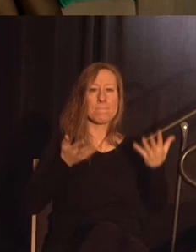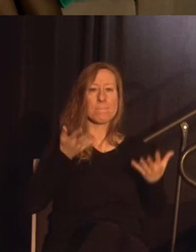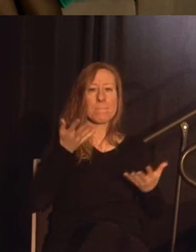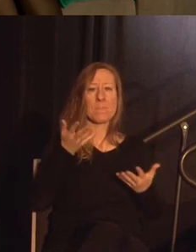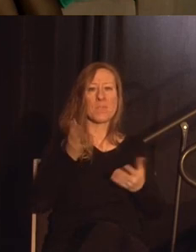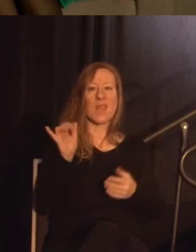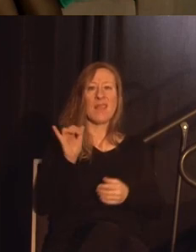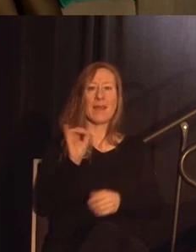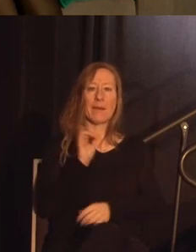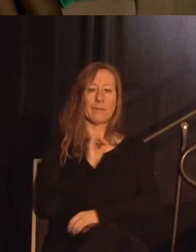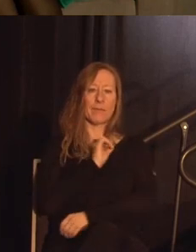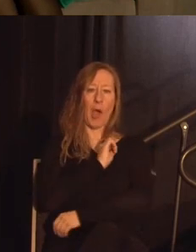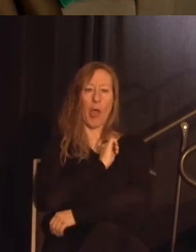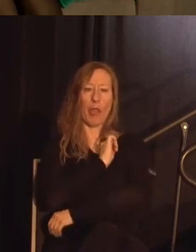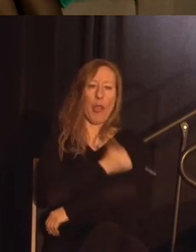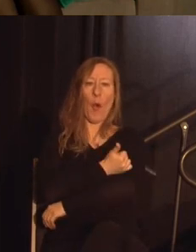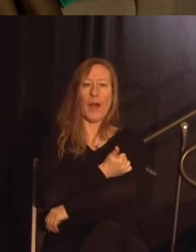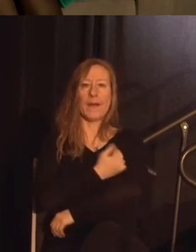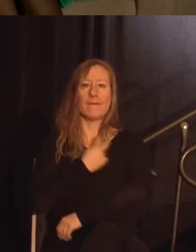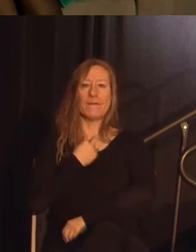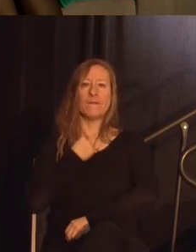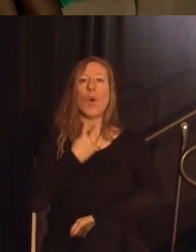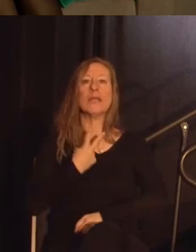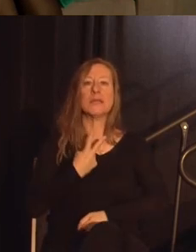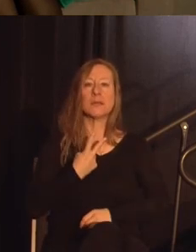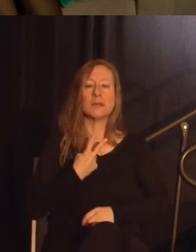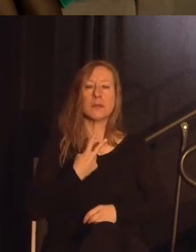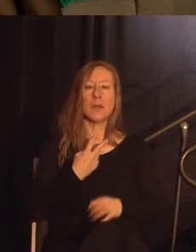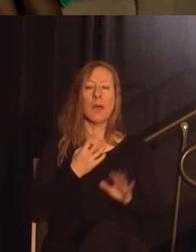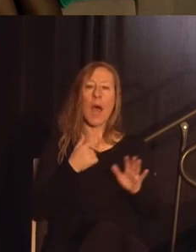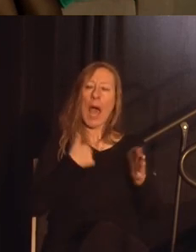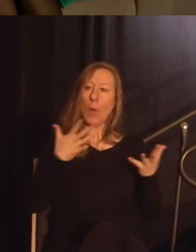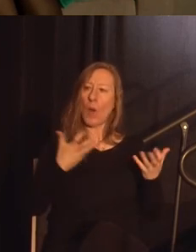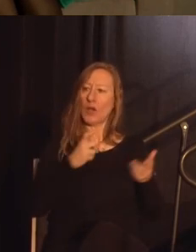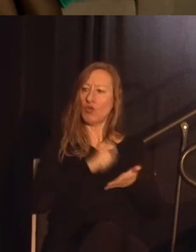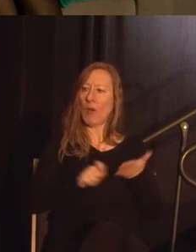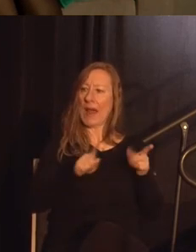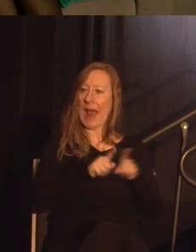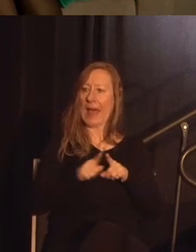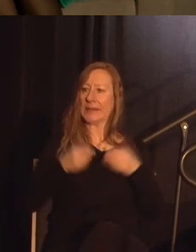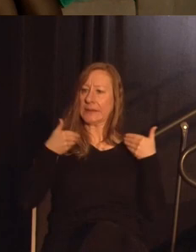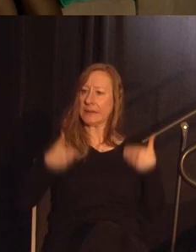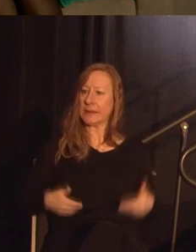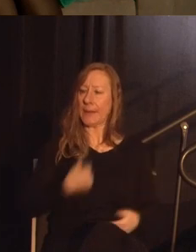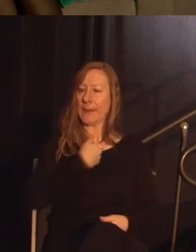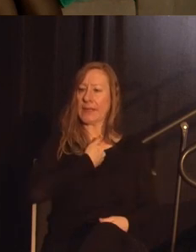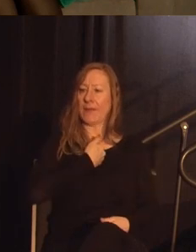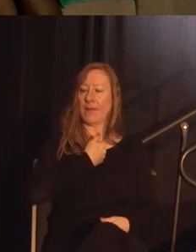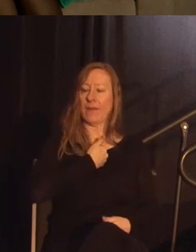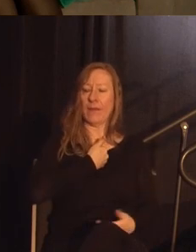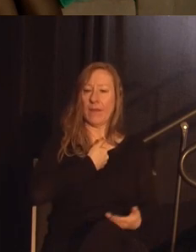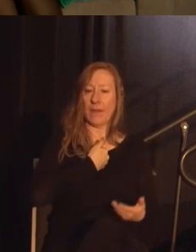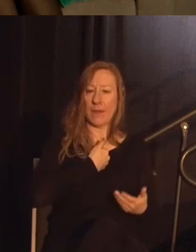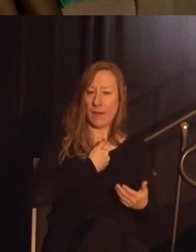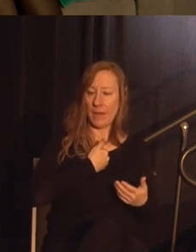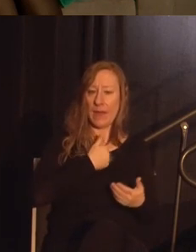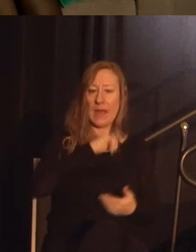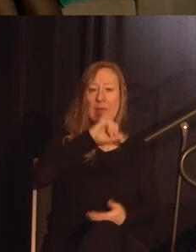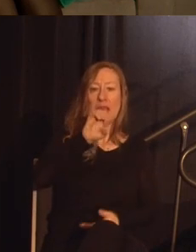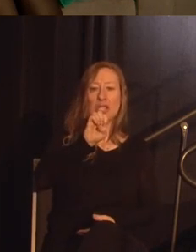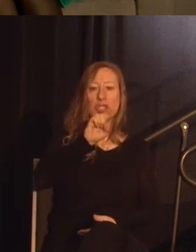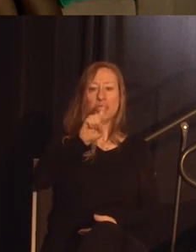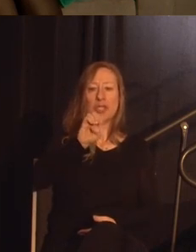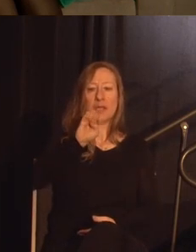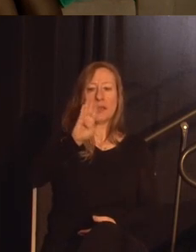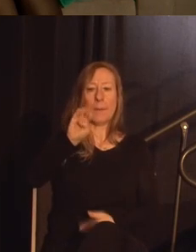authoritative, authorial voice. I wanted to write as me, and especially when I moved to Jezebel